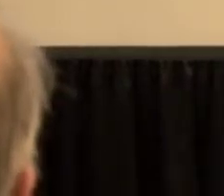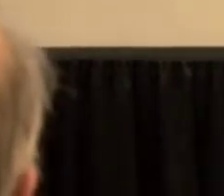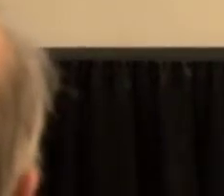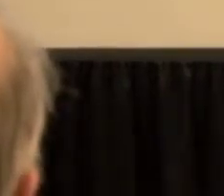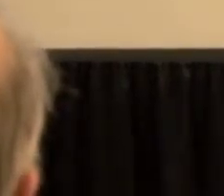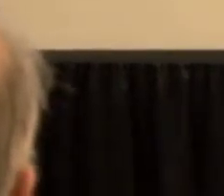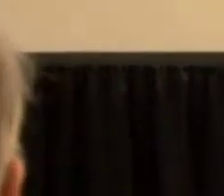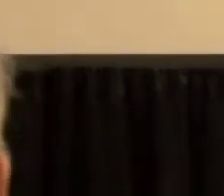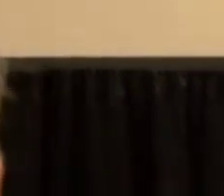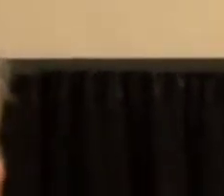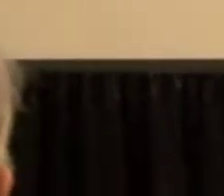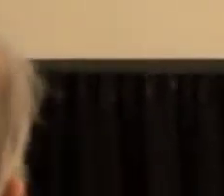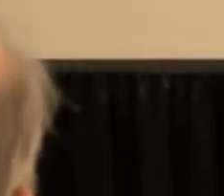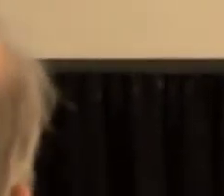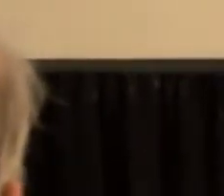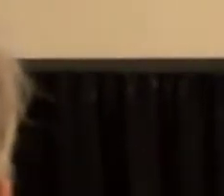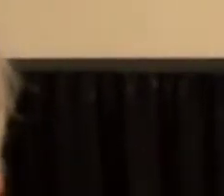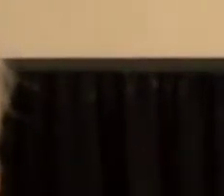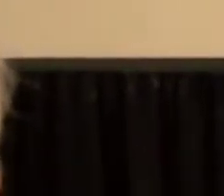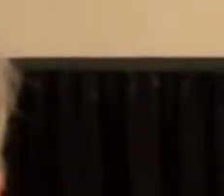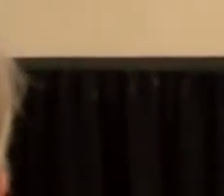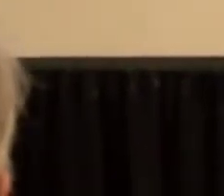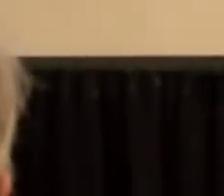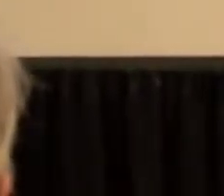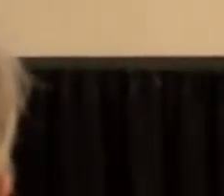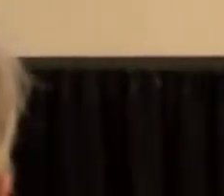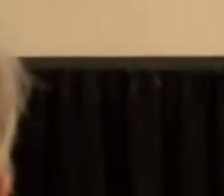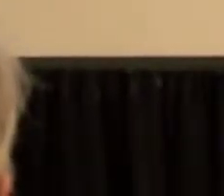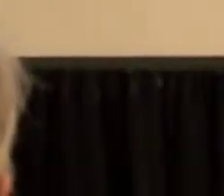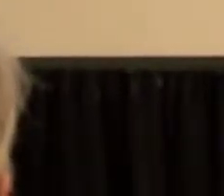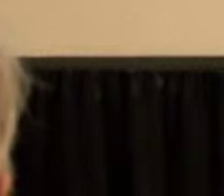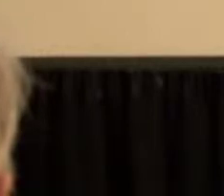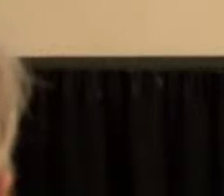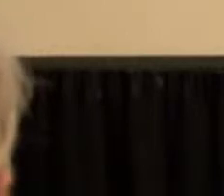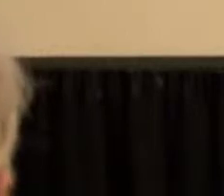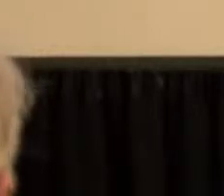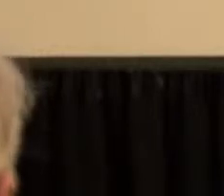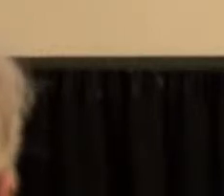Some examples of behavioral excesses and deficiencies.